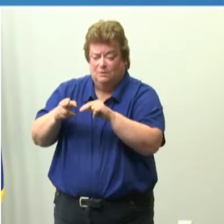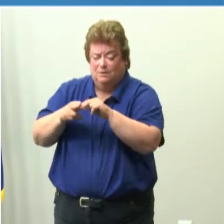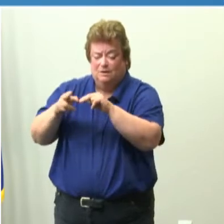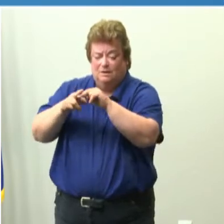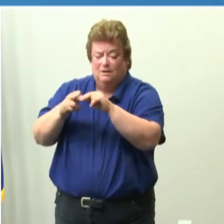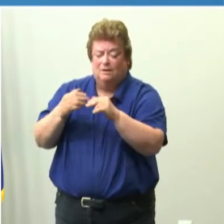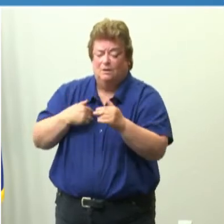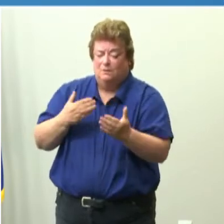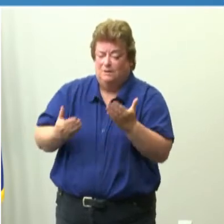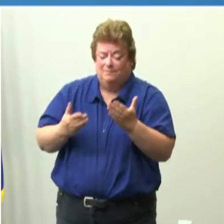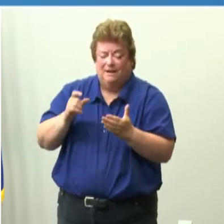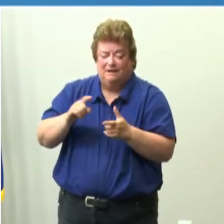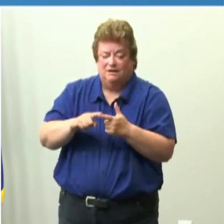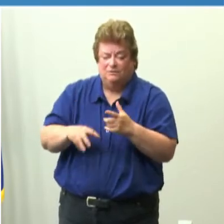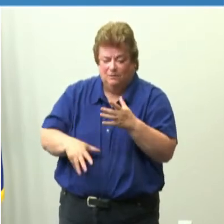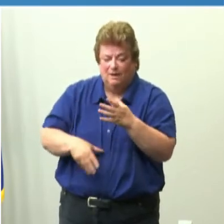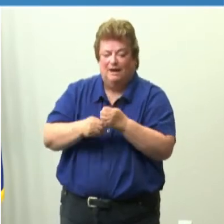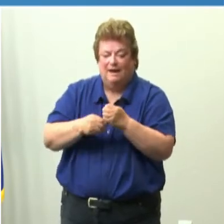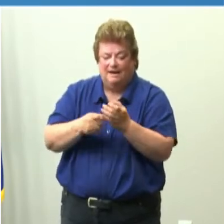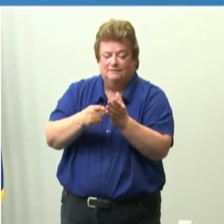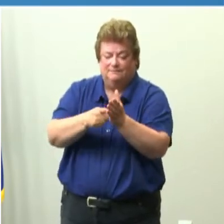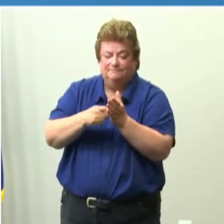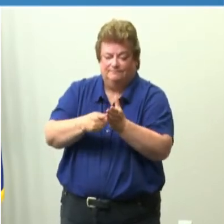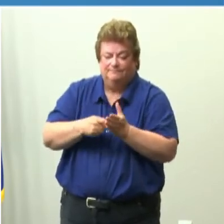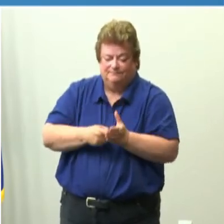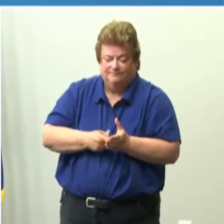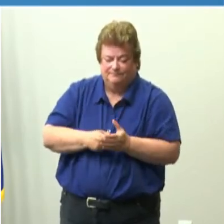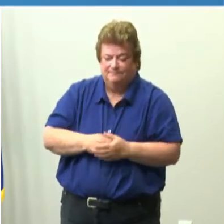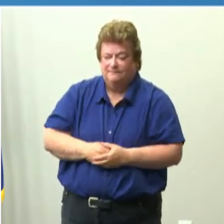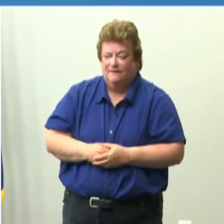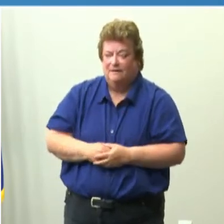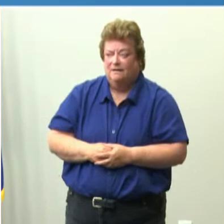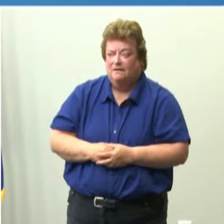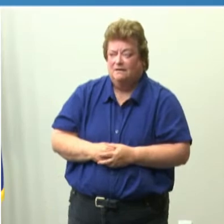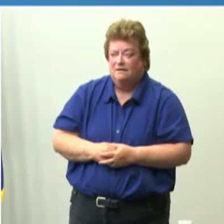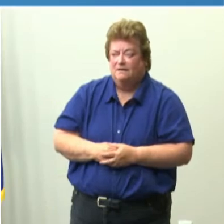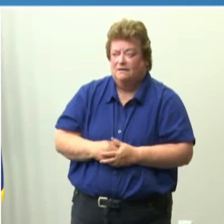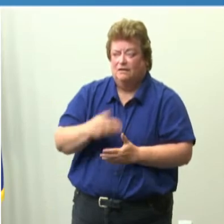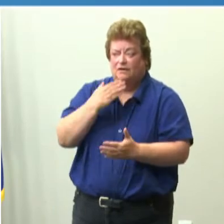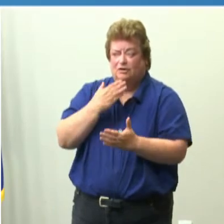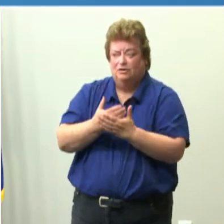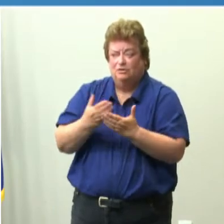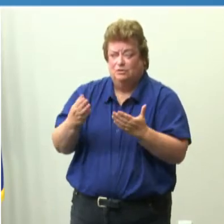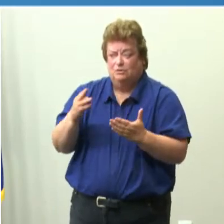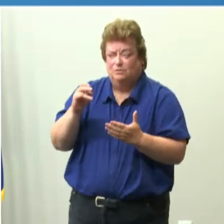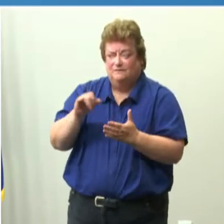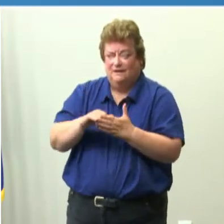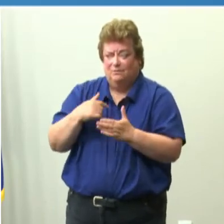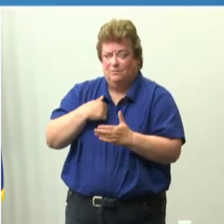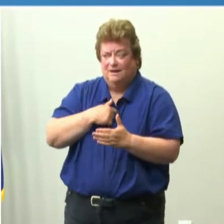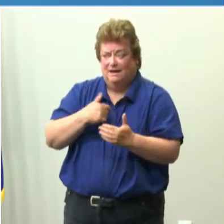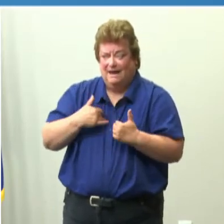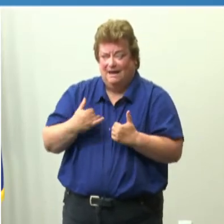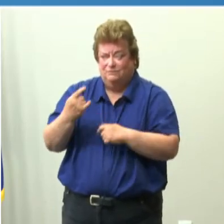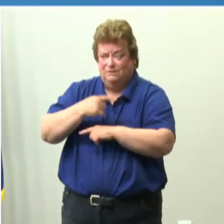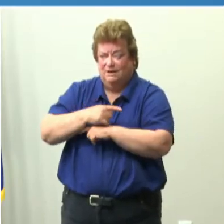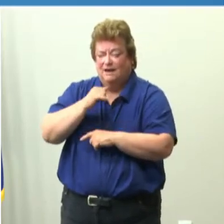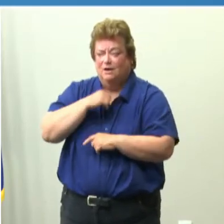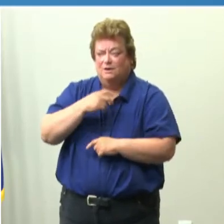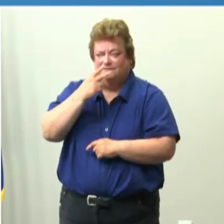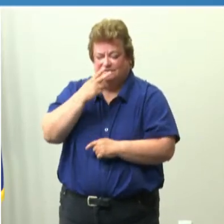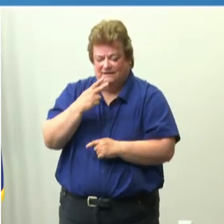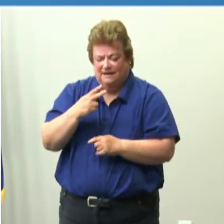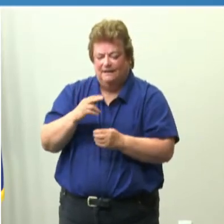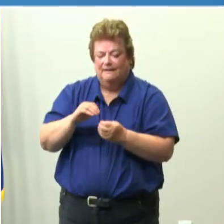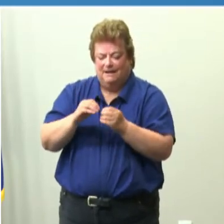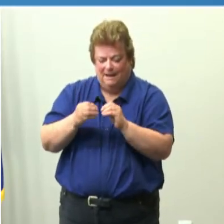need to make adjustments to our data-driven approach. The good news that we have today is that we have seen an upward